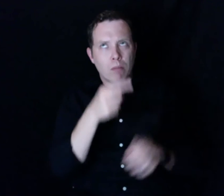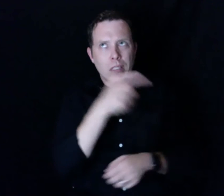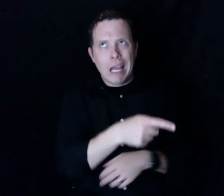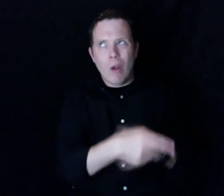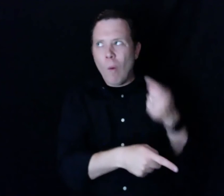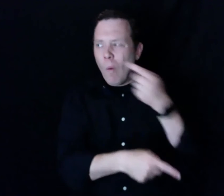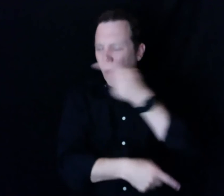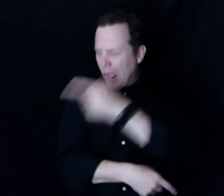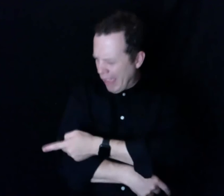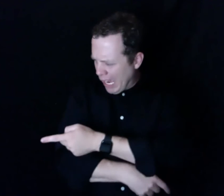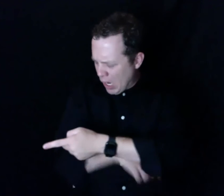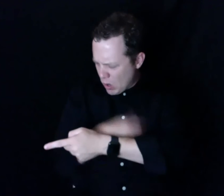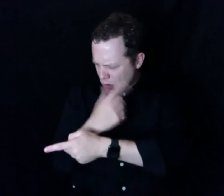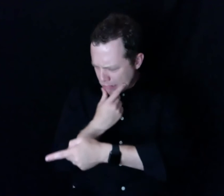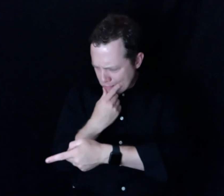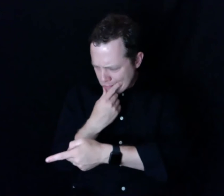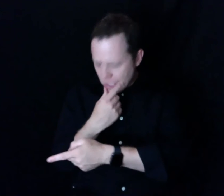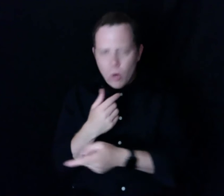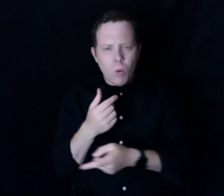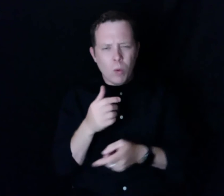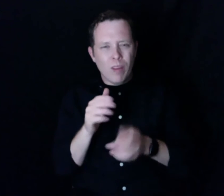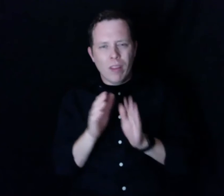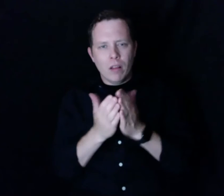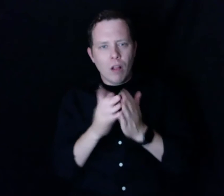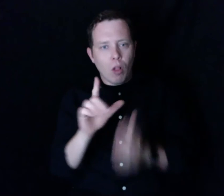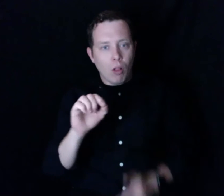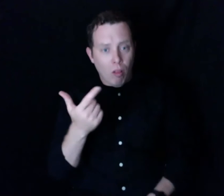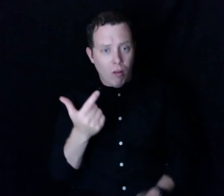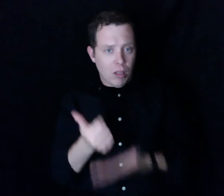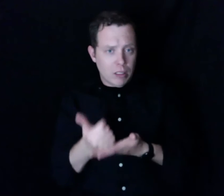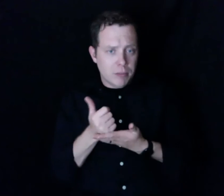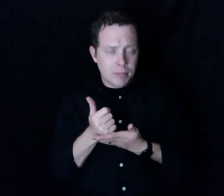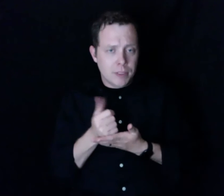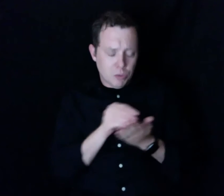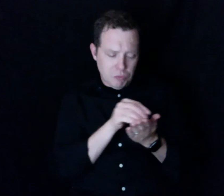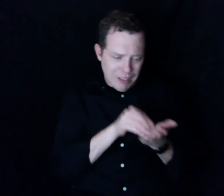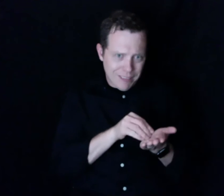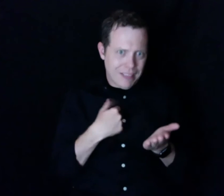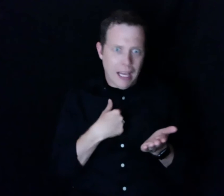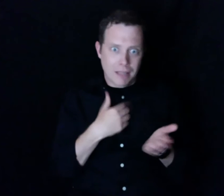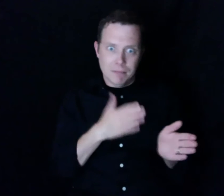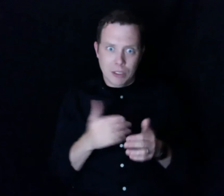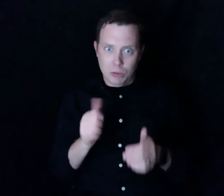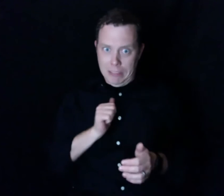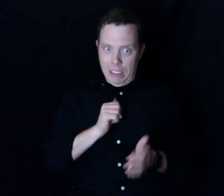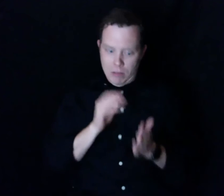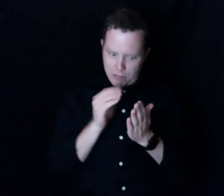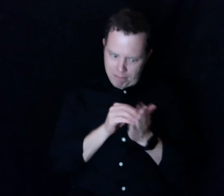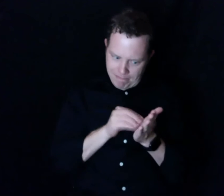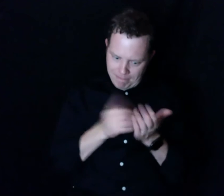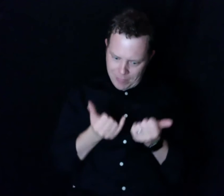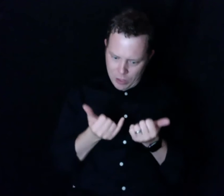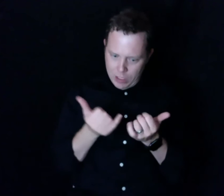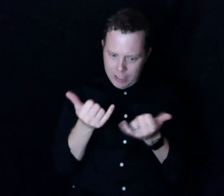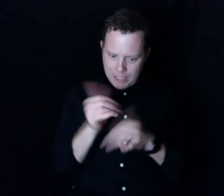this side? So filling this out, I'm actually planning on doing that tonight when I get home. And